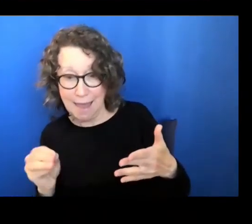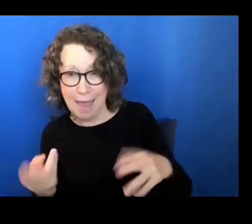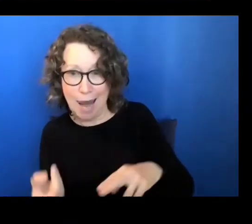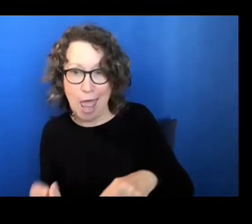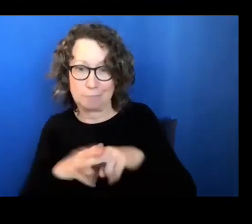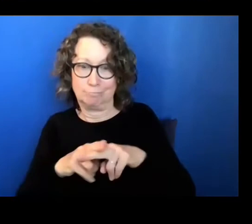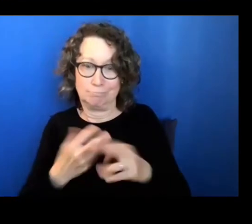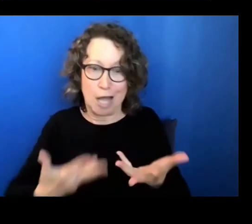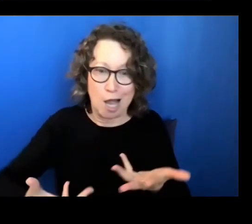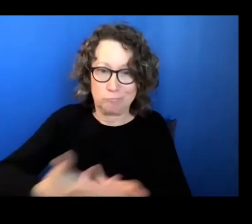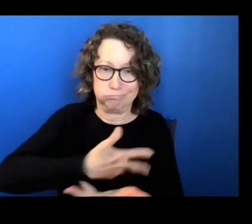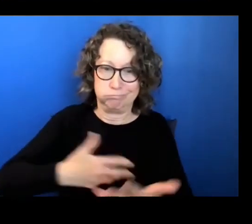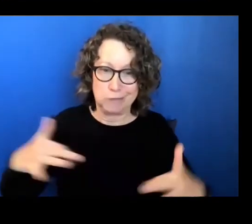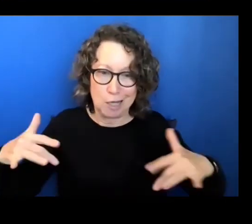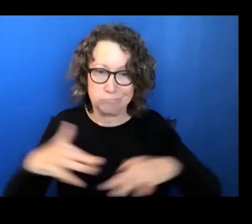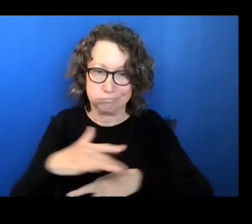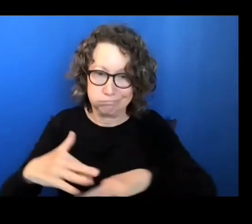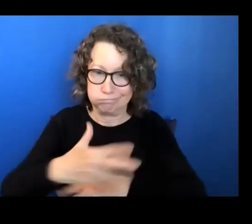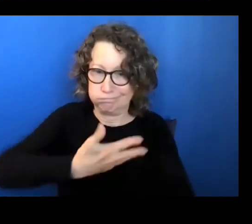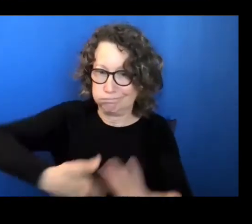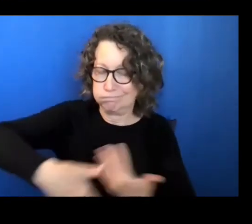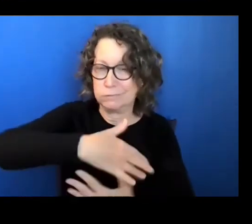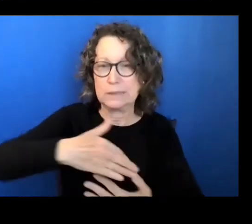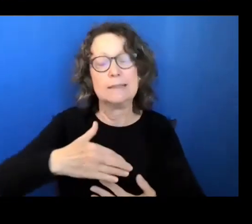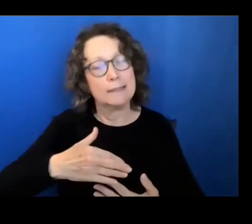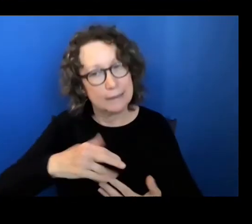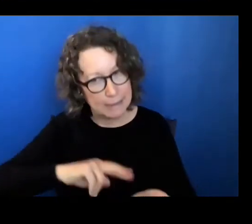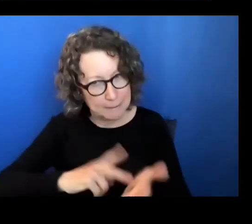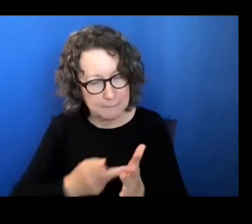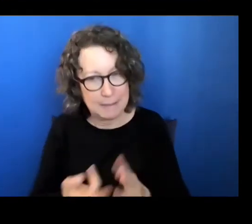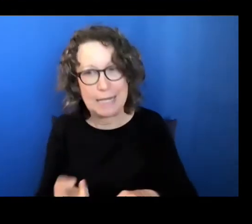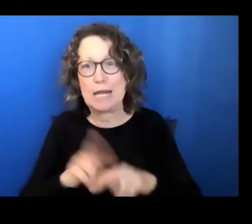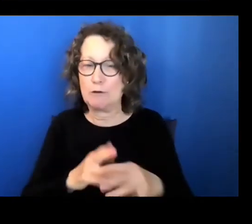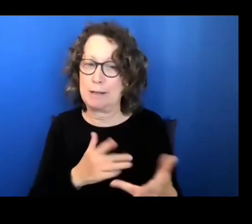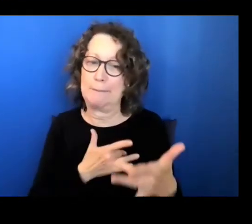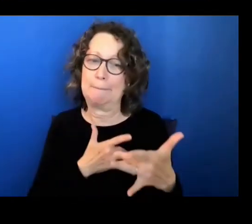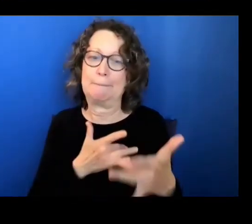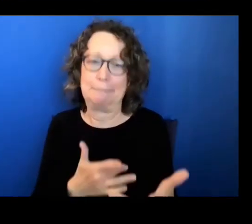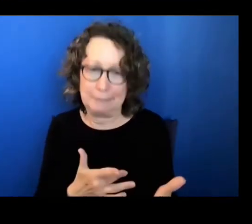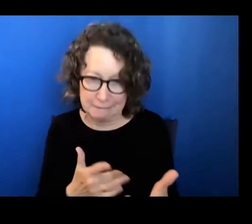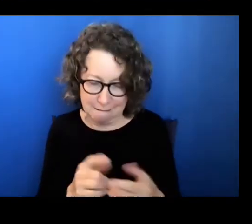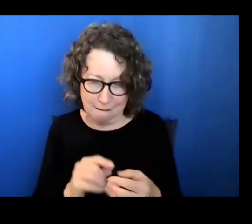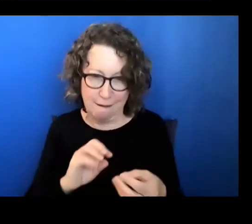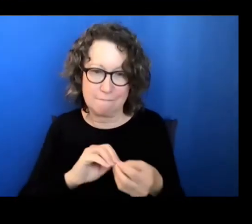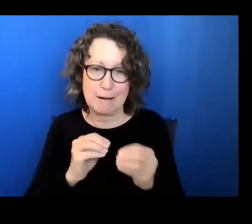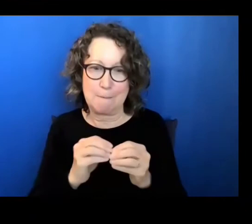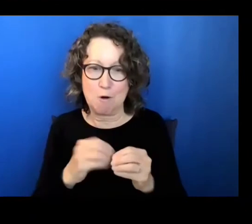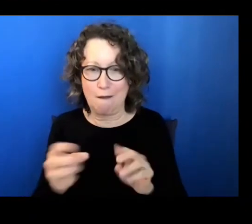increased social gatherings, that there is increased likelihood of cases